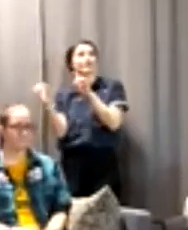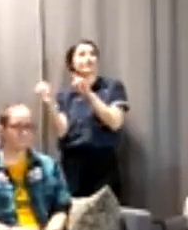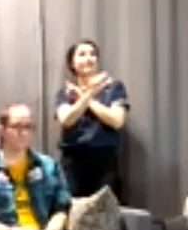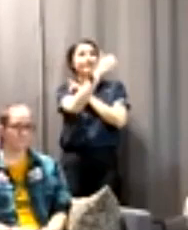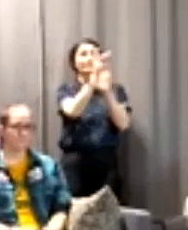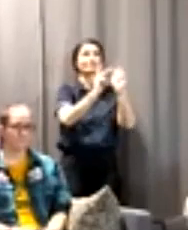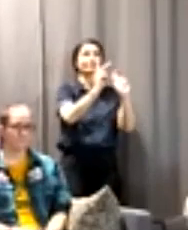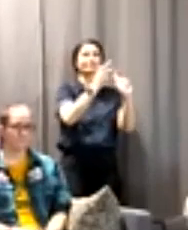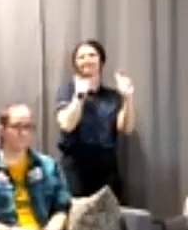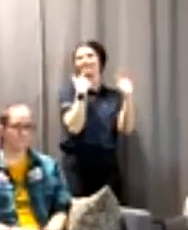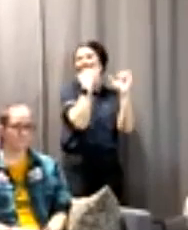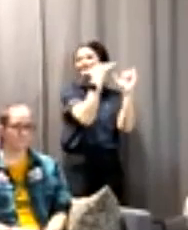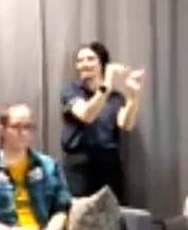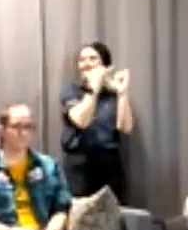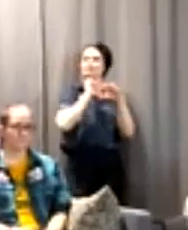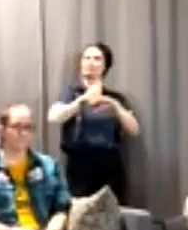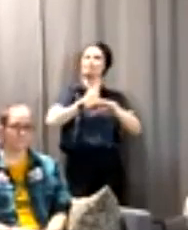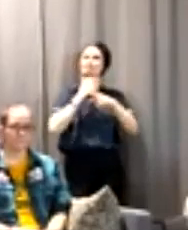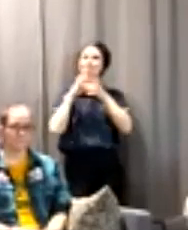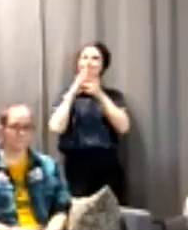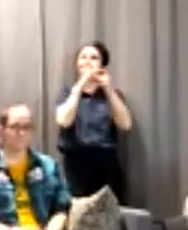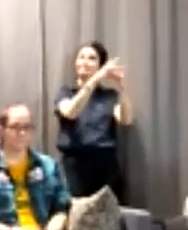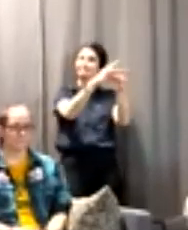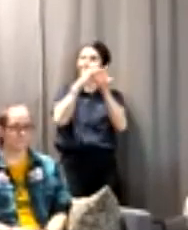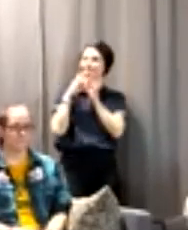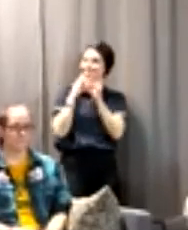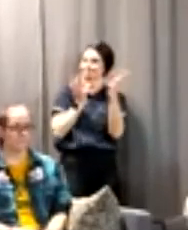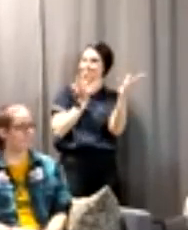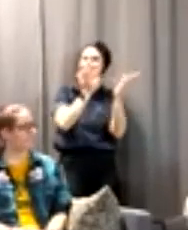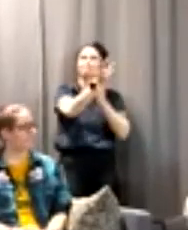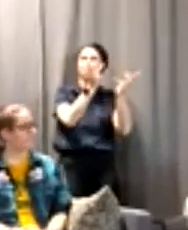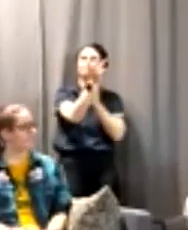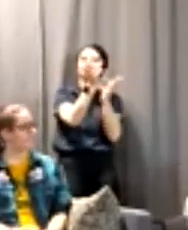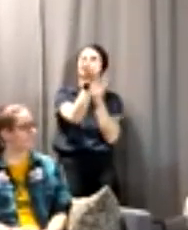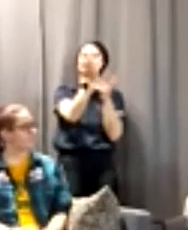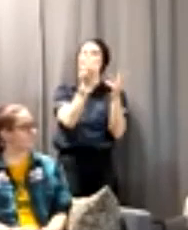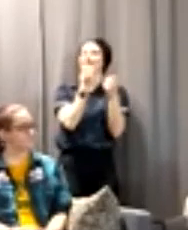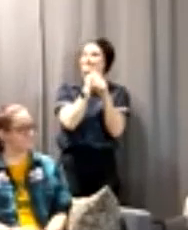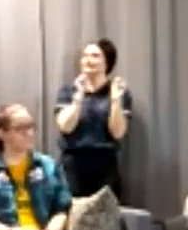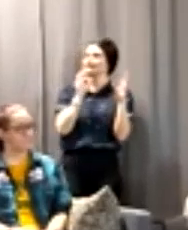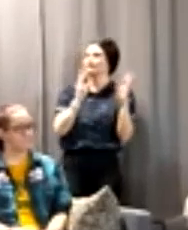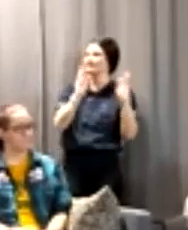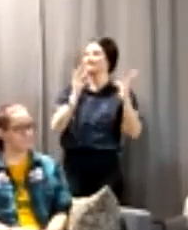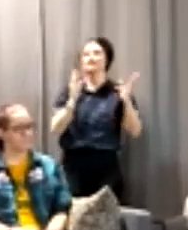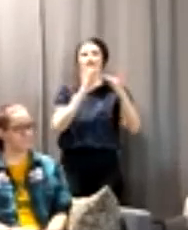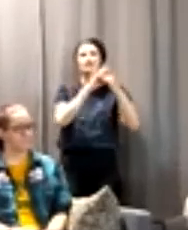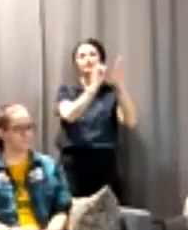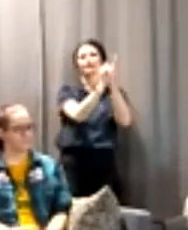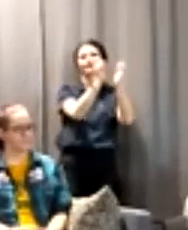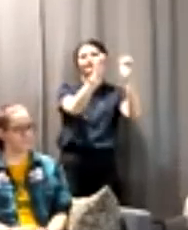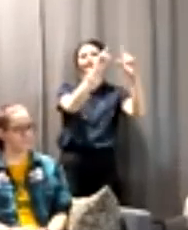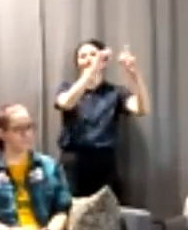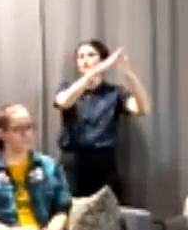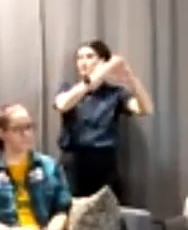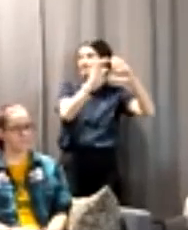that there's going to be connection. So find a safe way to connect with the community, whether that's in